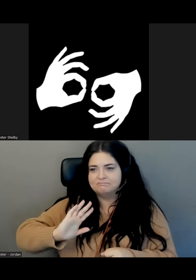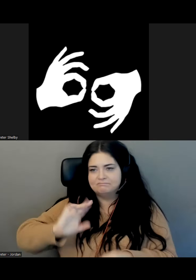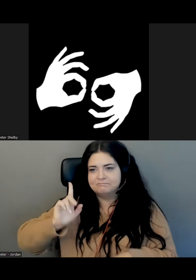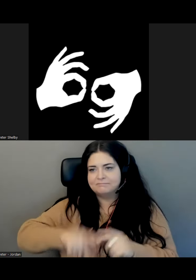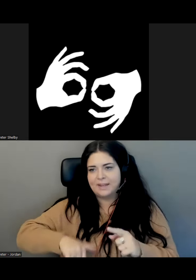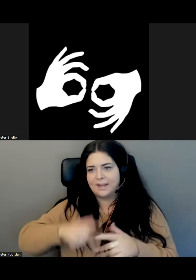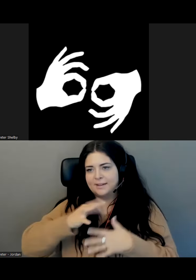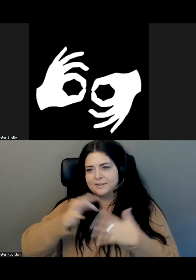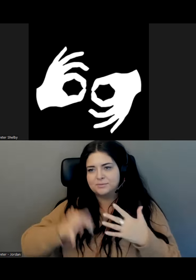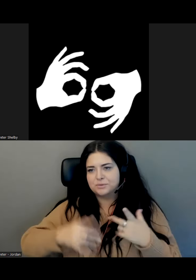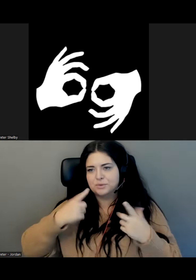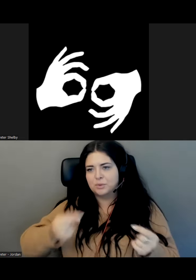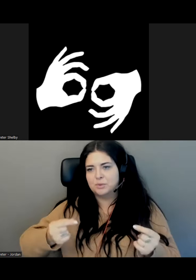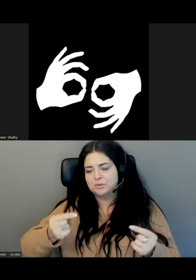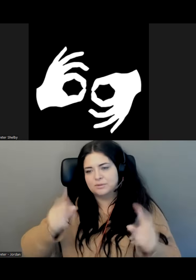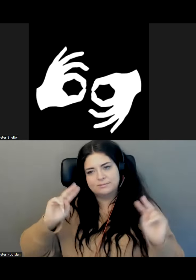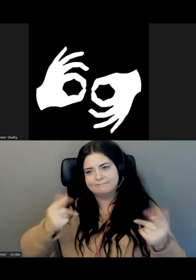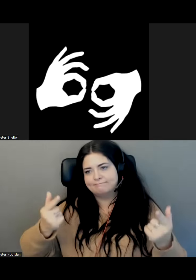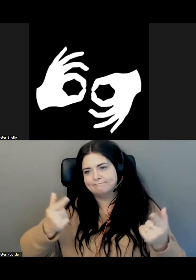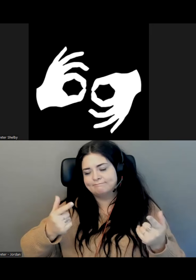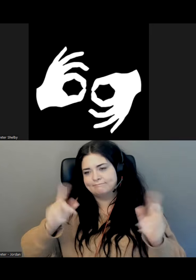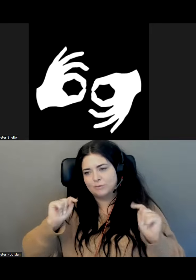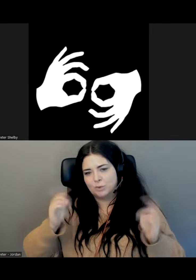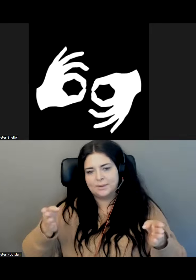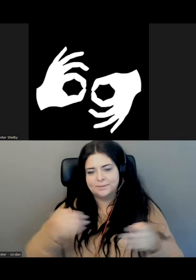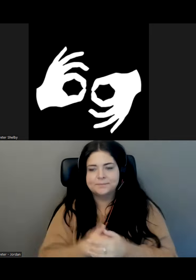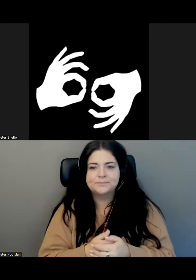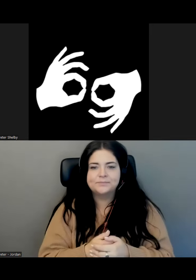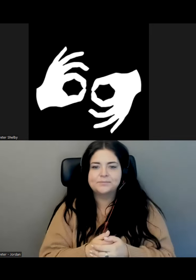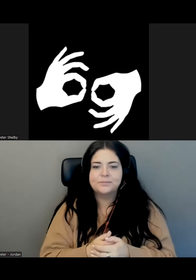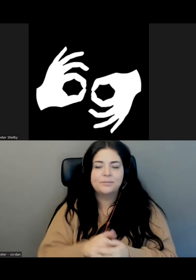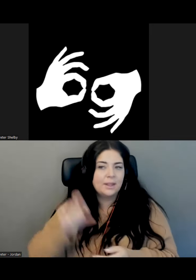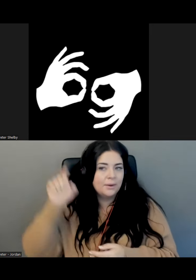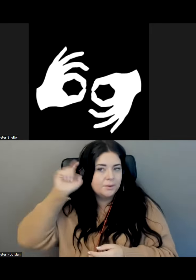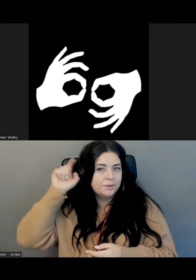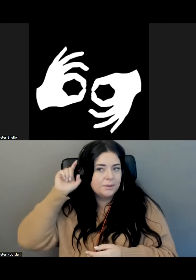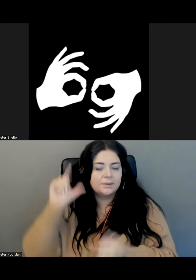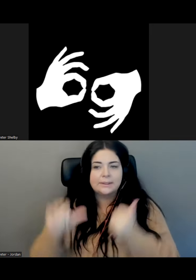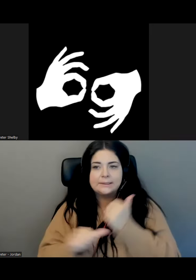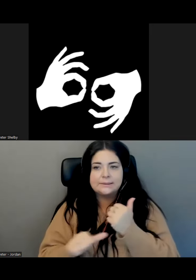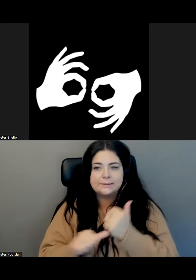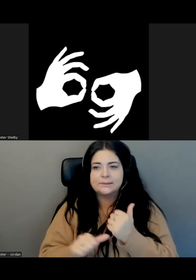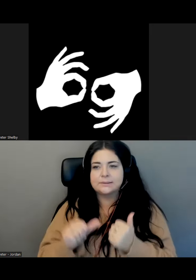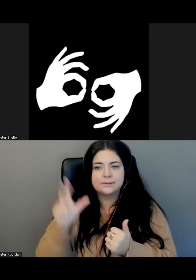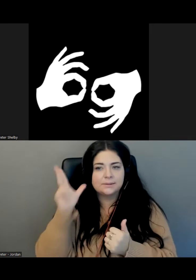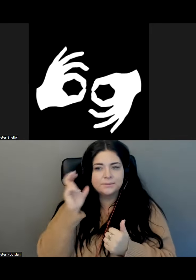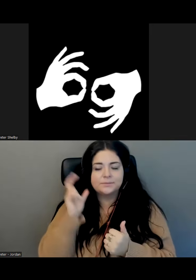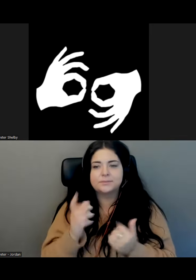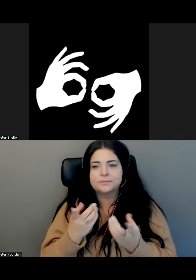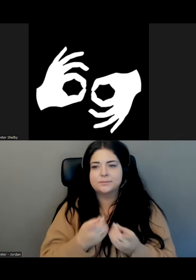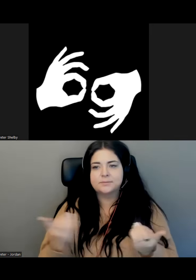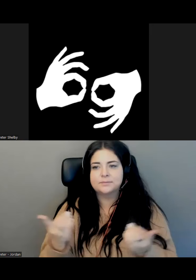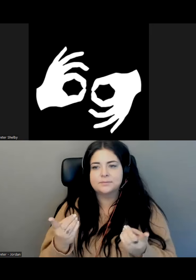an option. And hearing aids and assistive listening devices, these